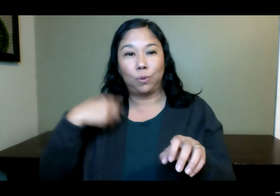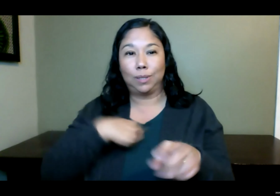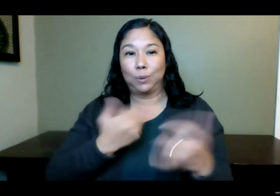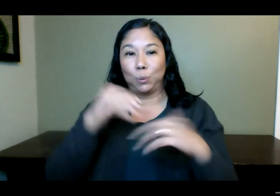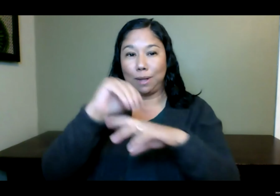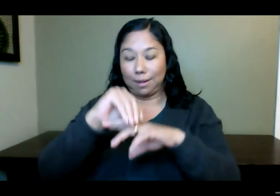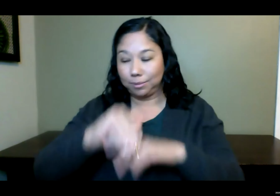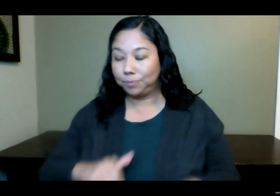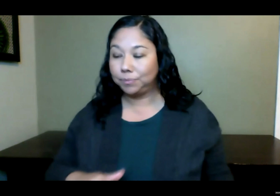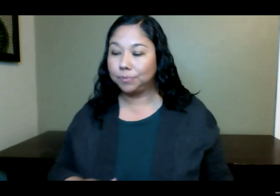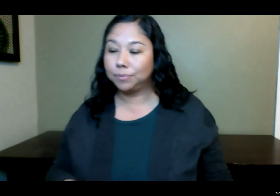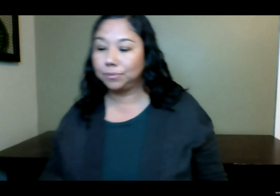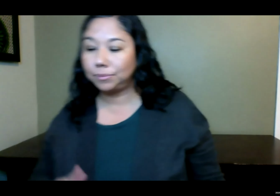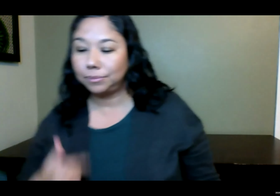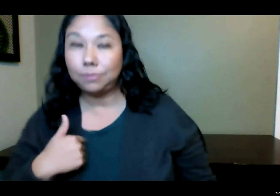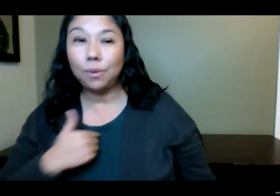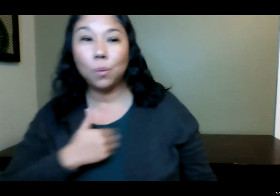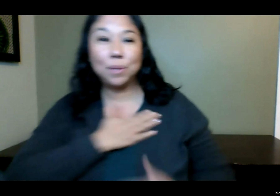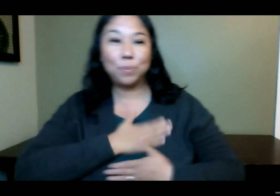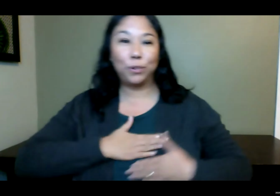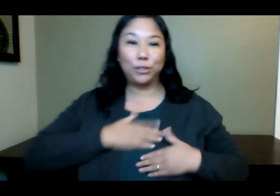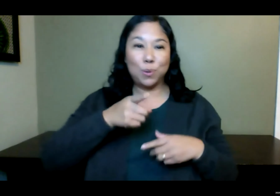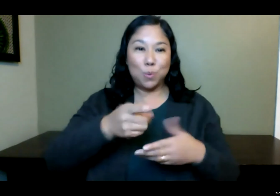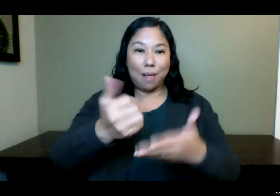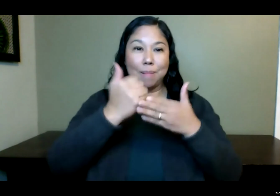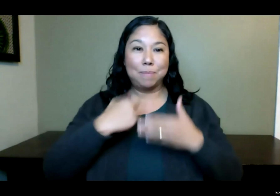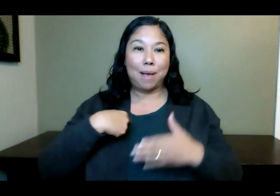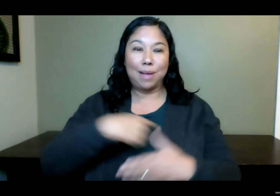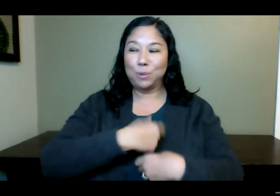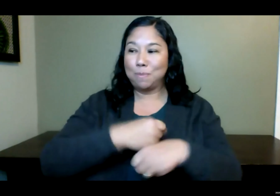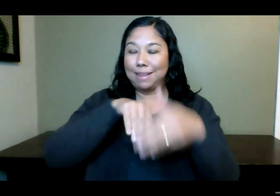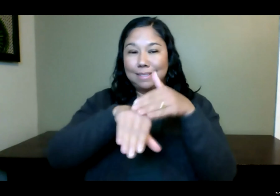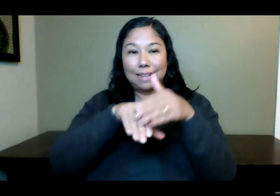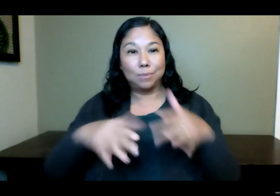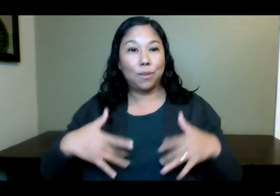And we appreciate that you're helping to make this an accessible event.